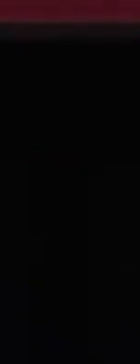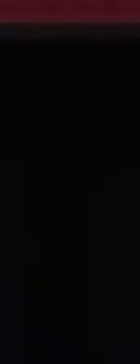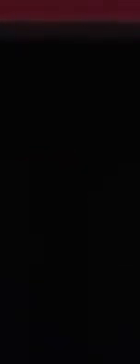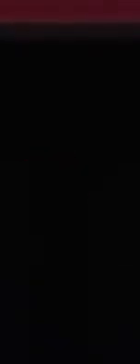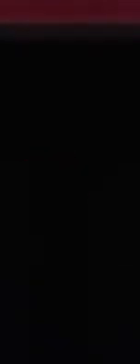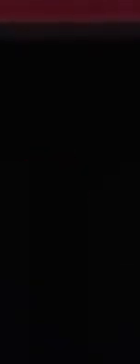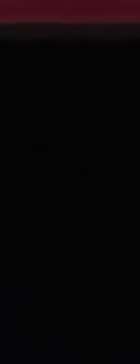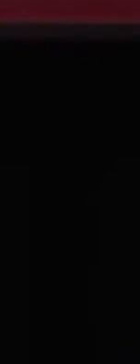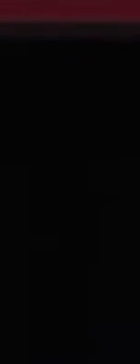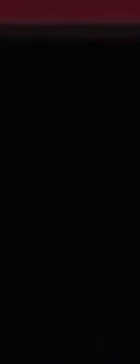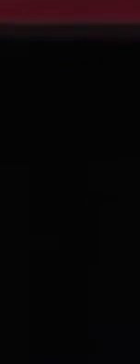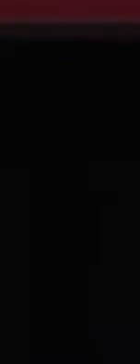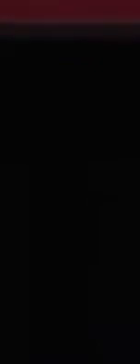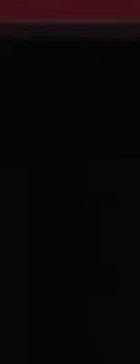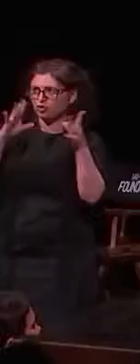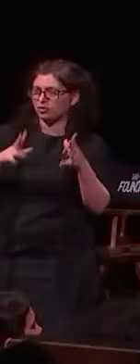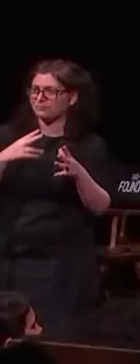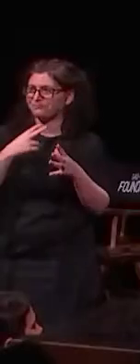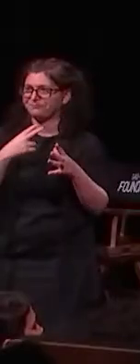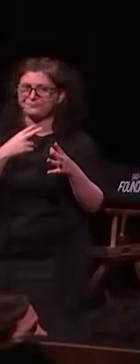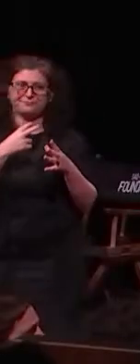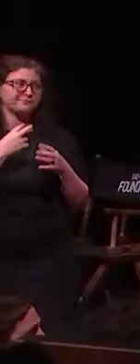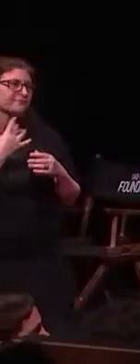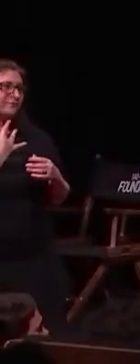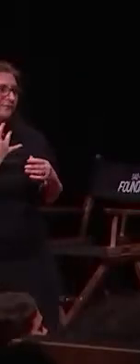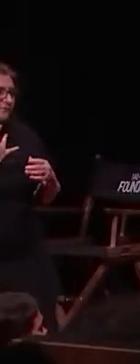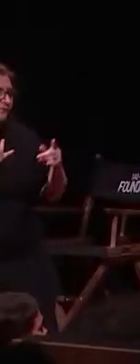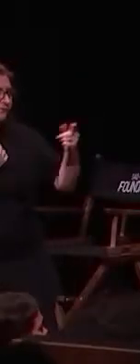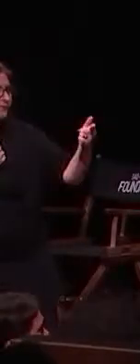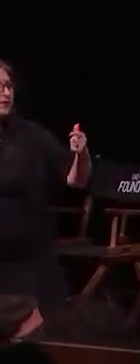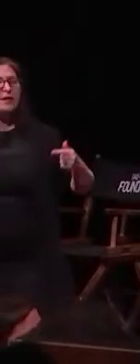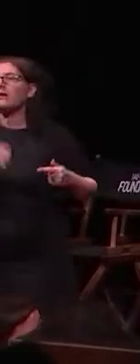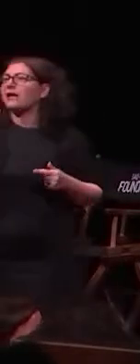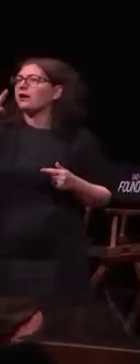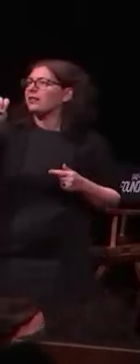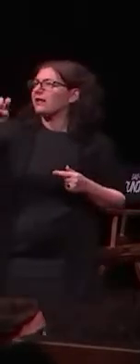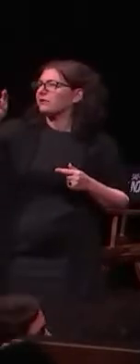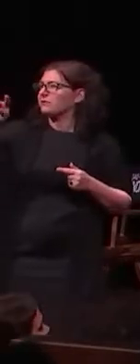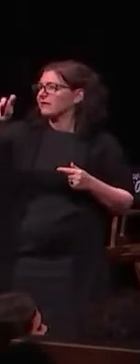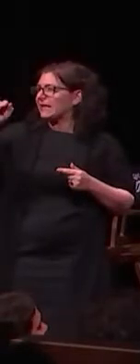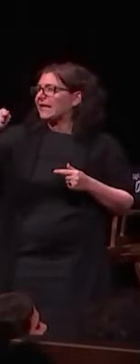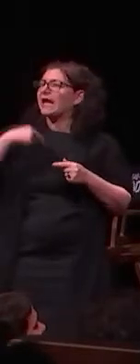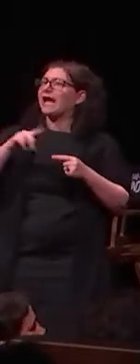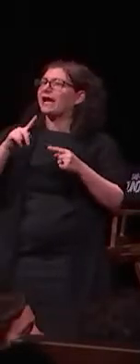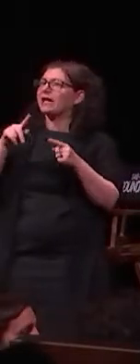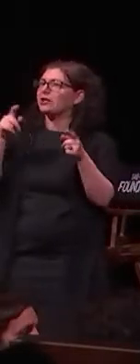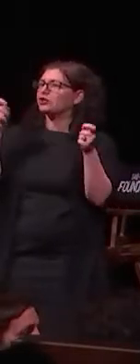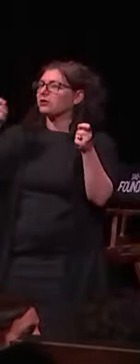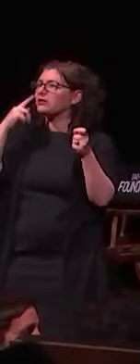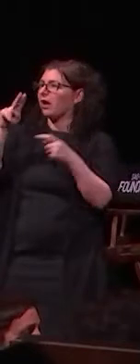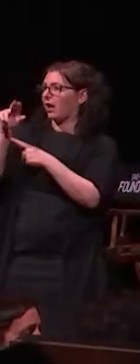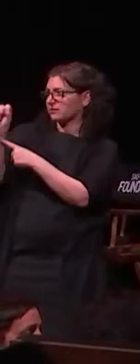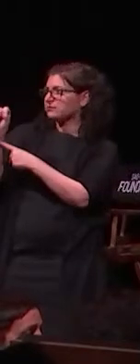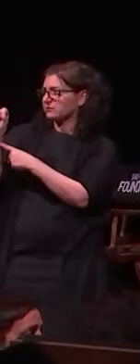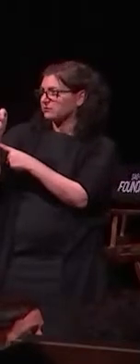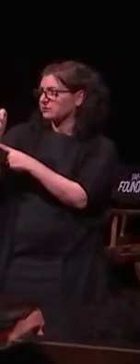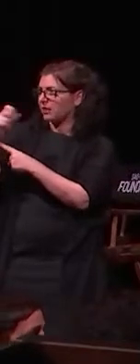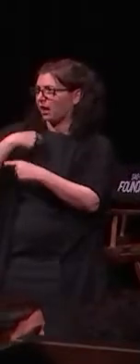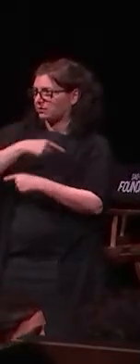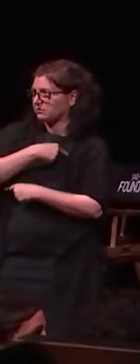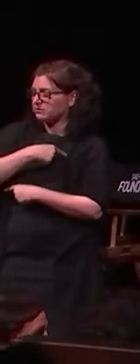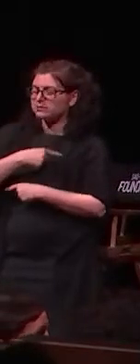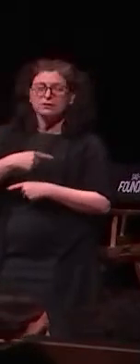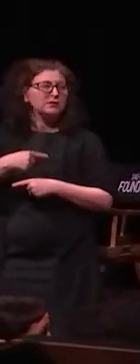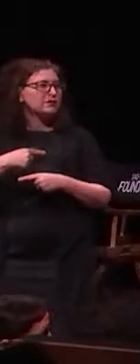go down from there. Hi, I'm Caroline Marikostaki, and I'm the director of Us. I have in the